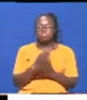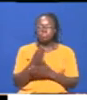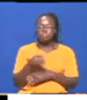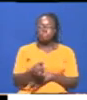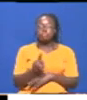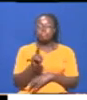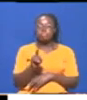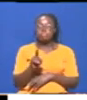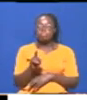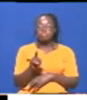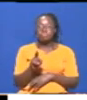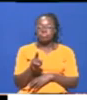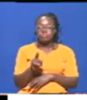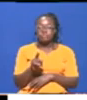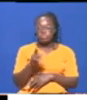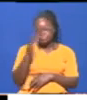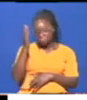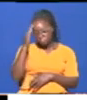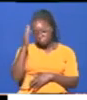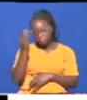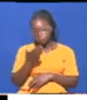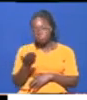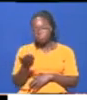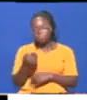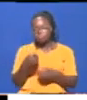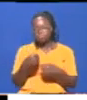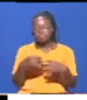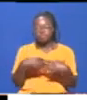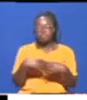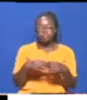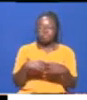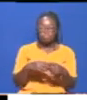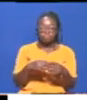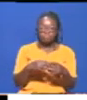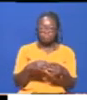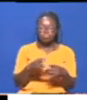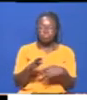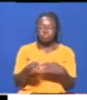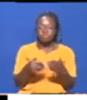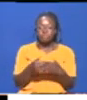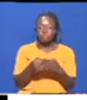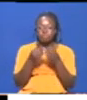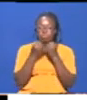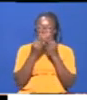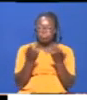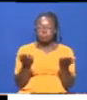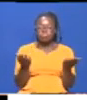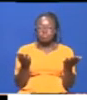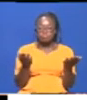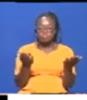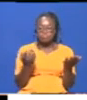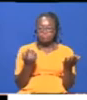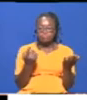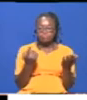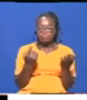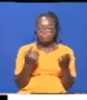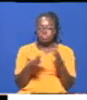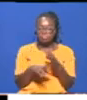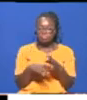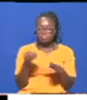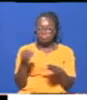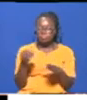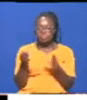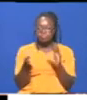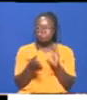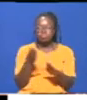also, that where this product is manufactured, with all the information that one can find it very quickly